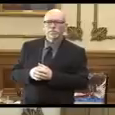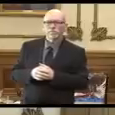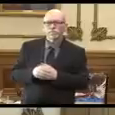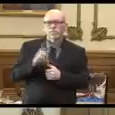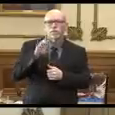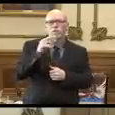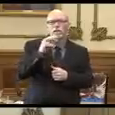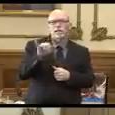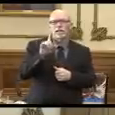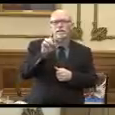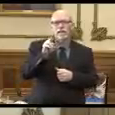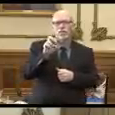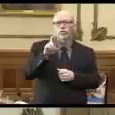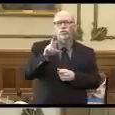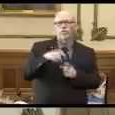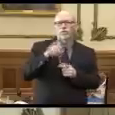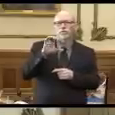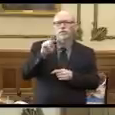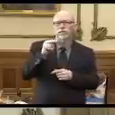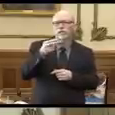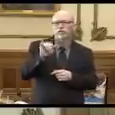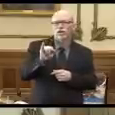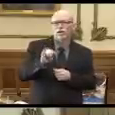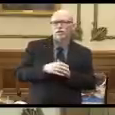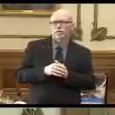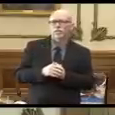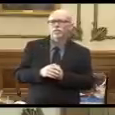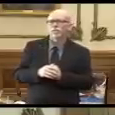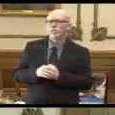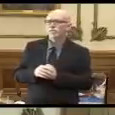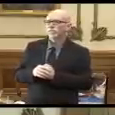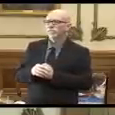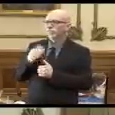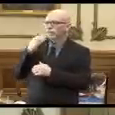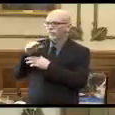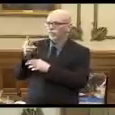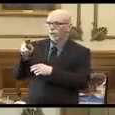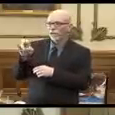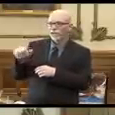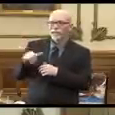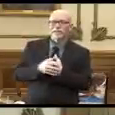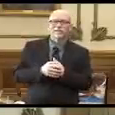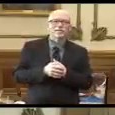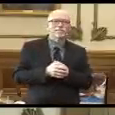Whitney Downard, CNHI. Good afternoon, Whitney.